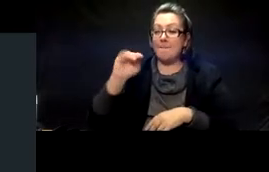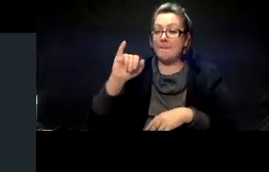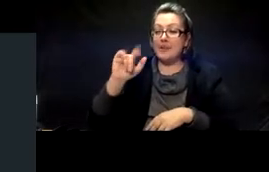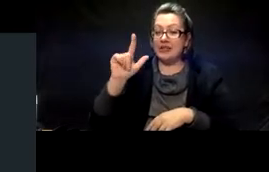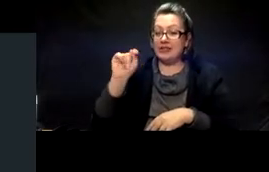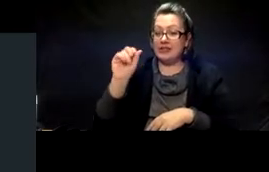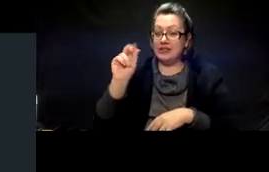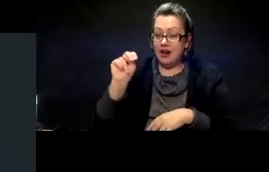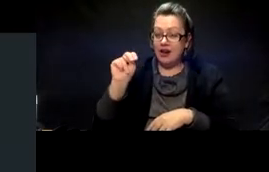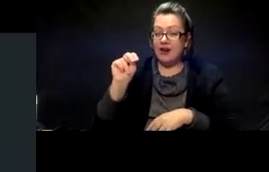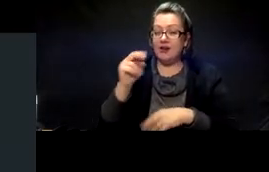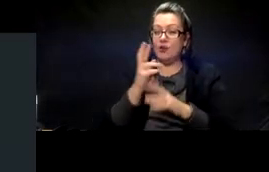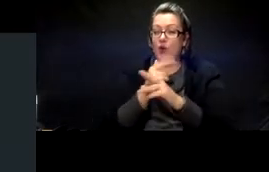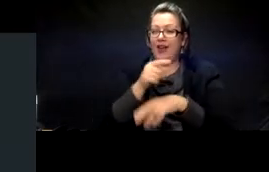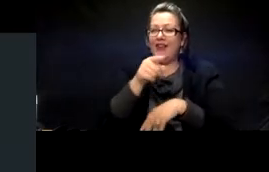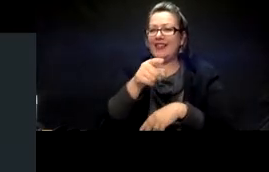option.